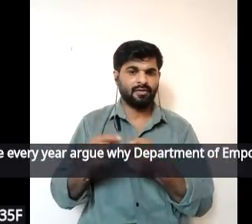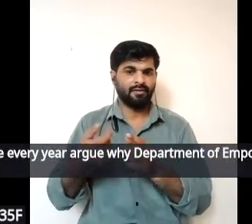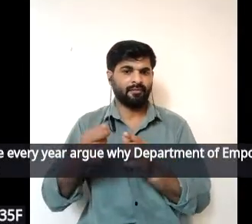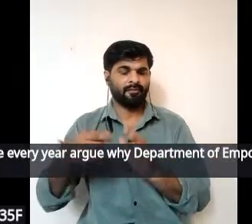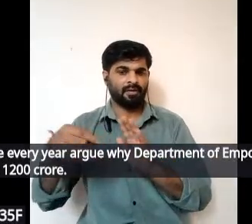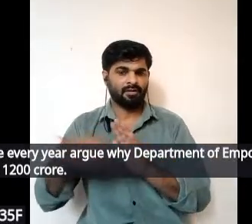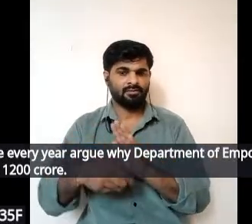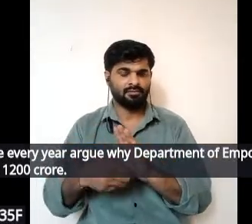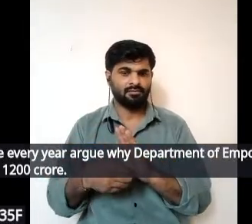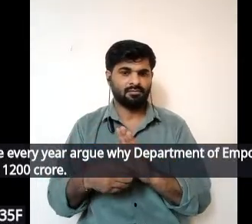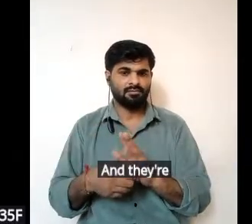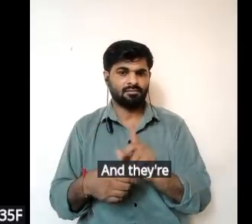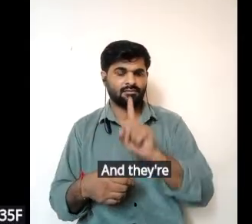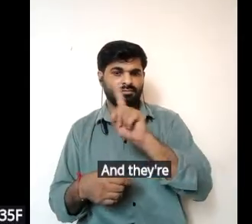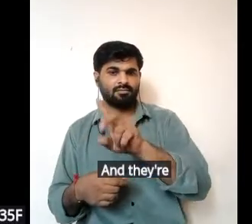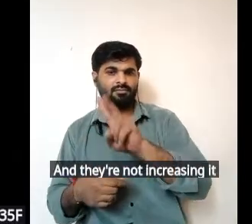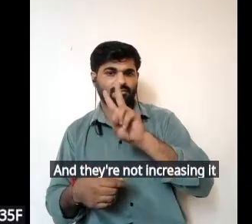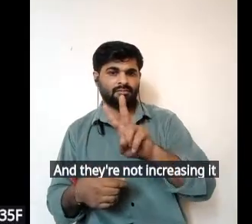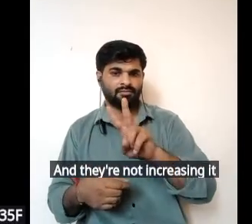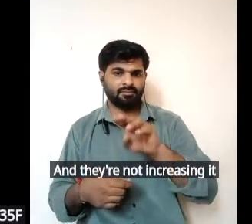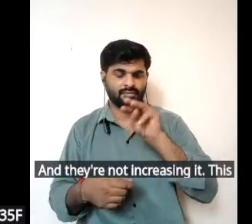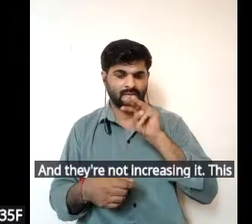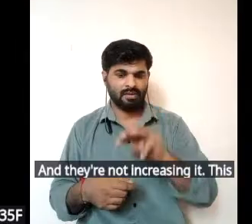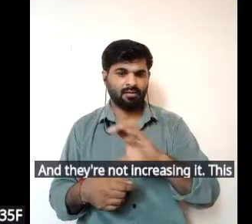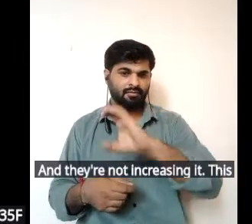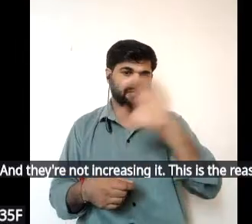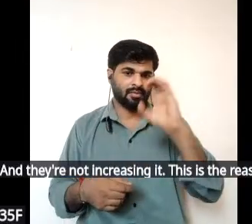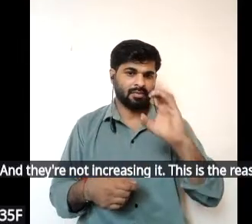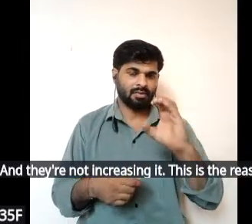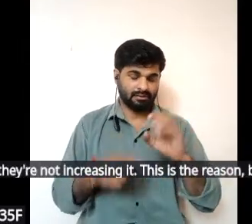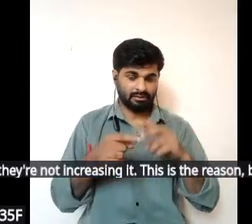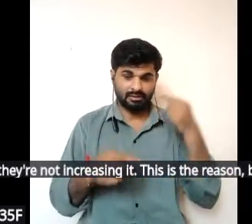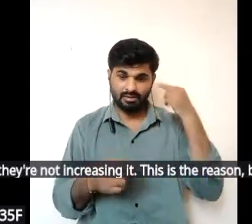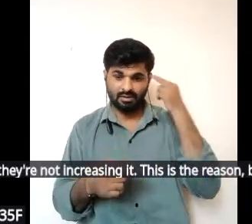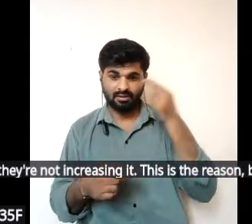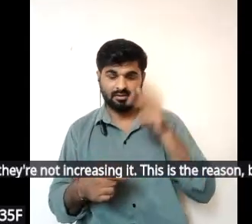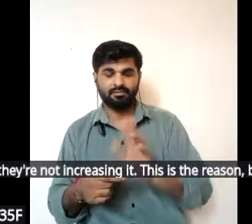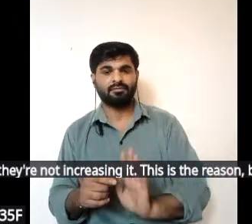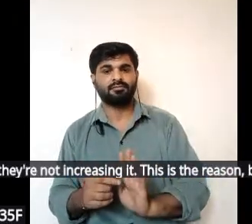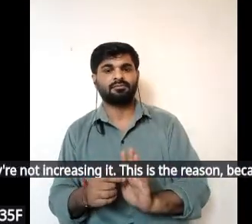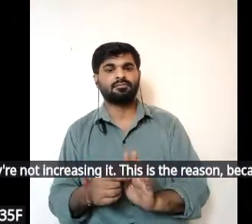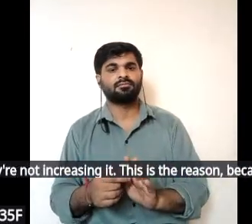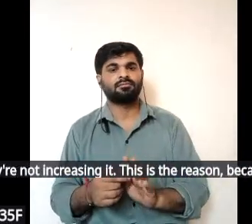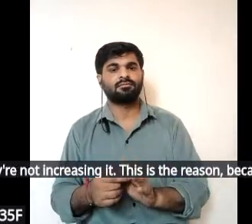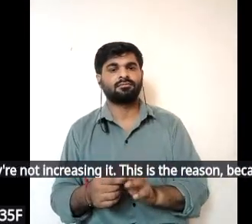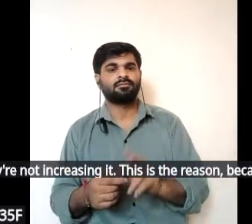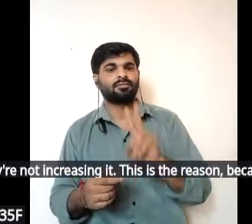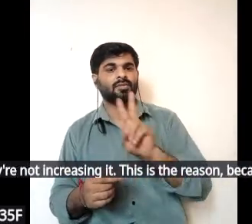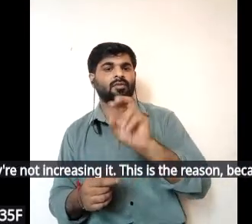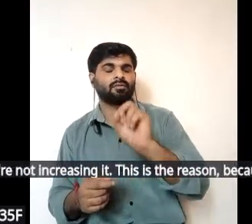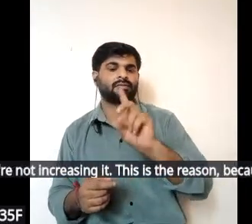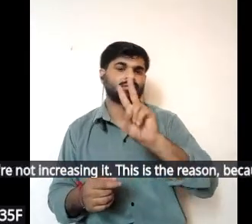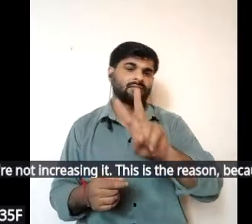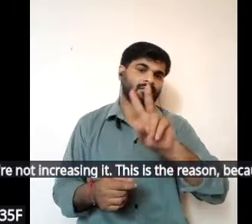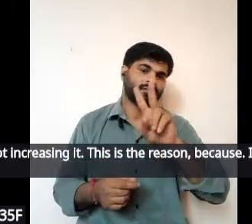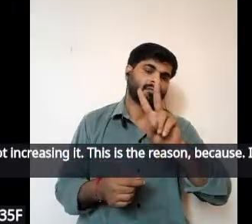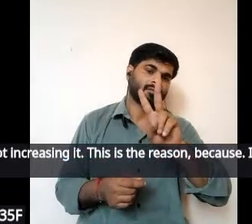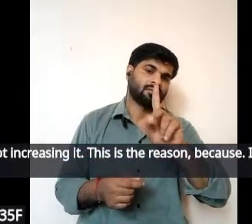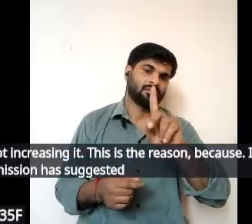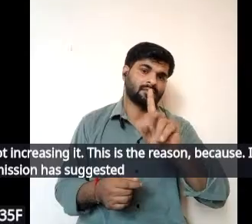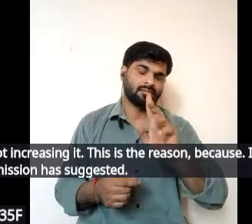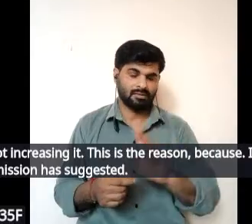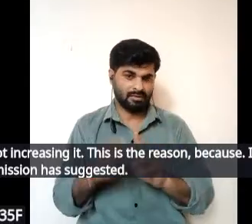crore and they're not increasing it. This is the reason, because in 2020, the 15th Finance Commission has